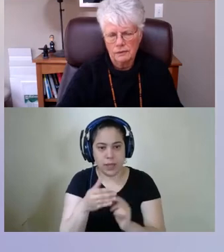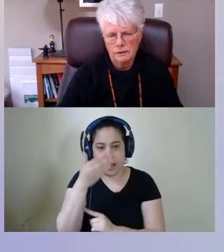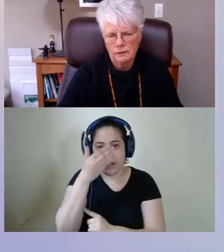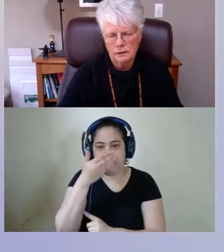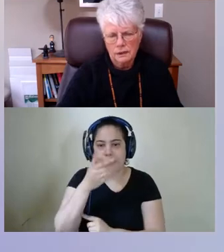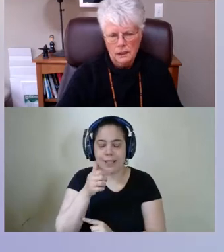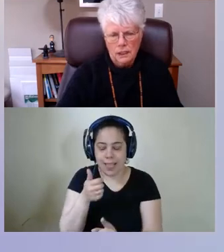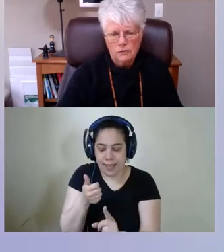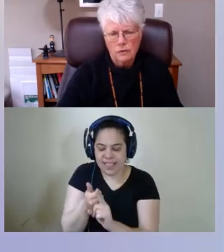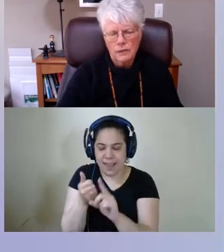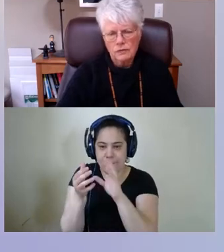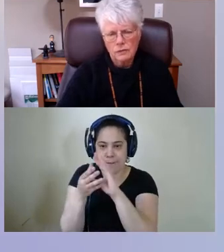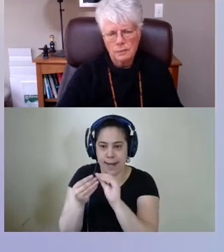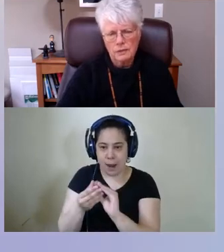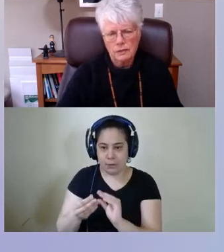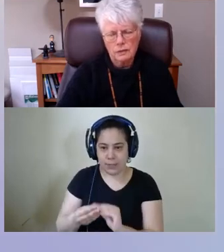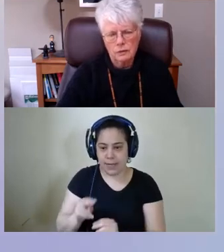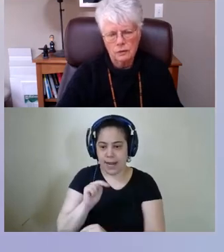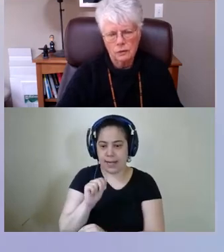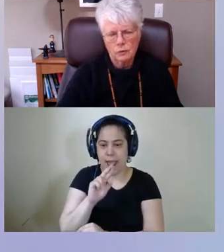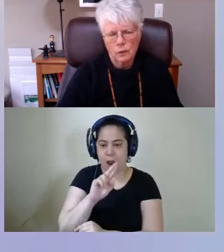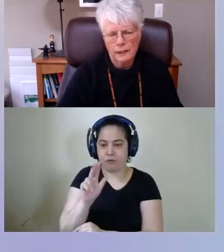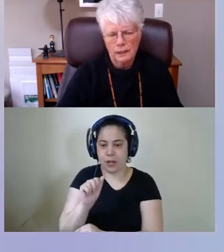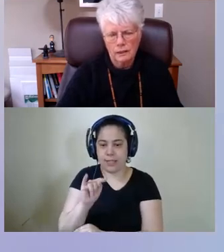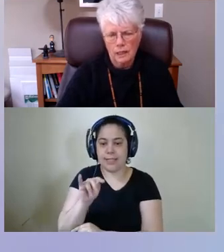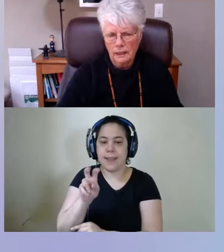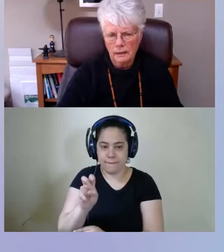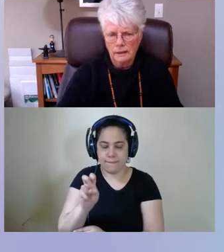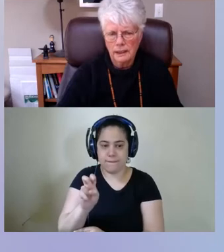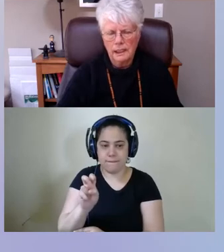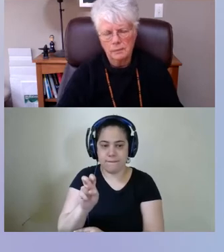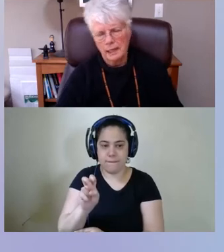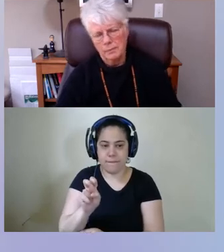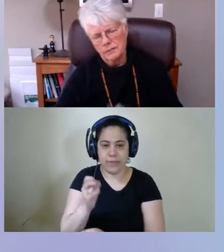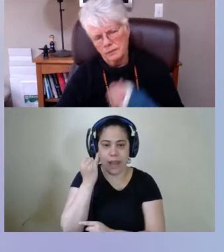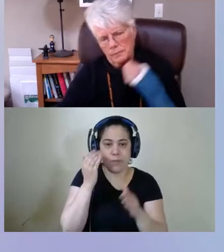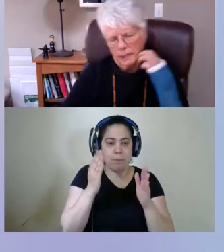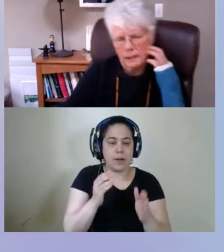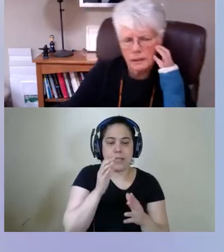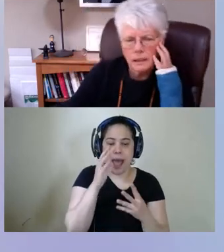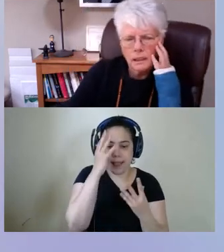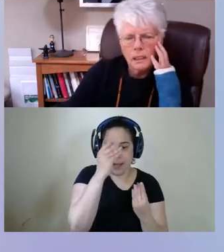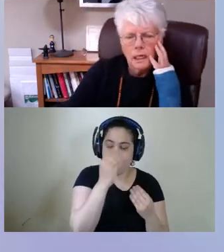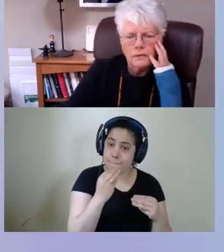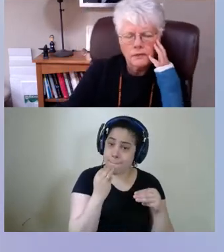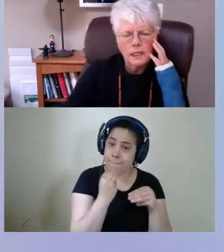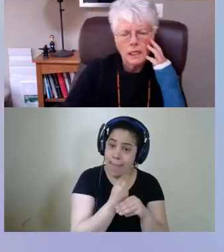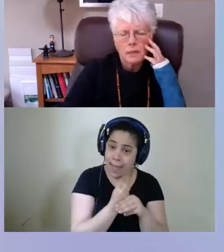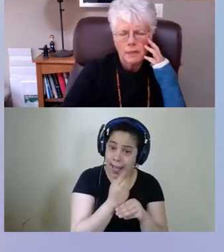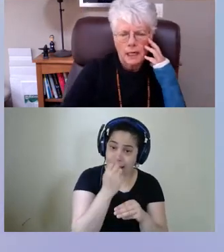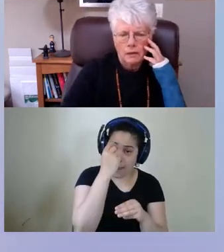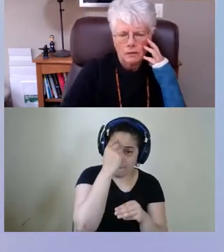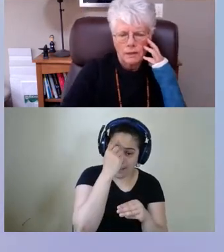self. So this is a person who, when they're not thinking about mental math, is